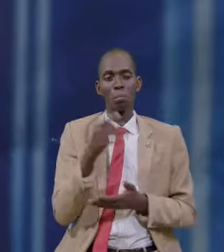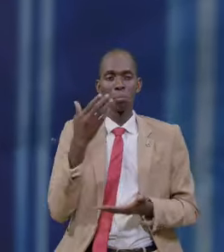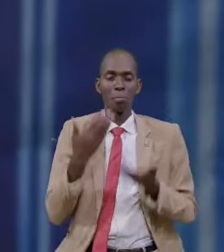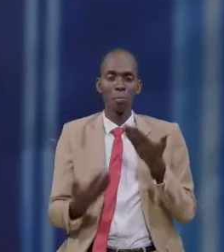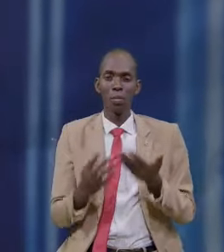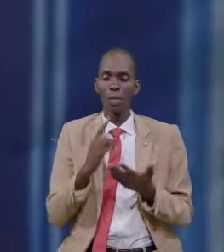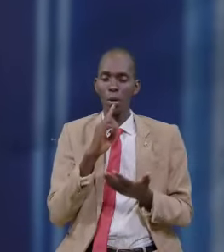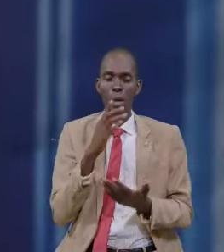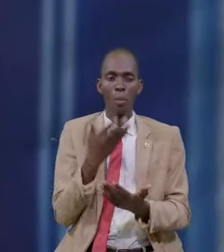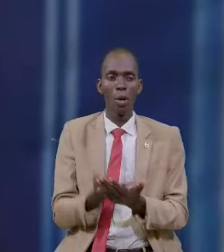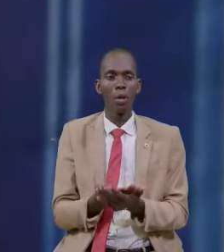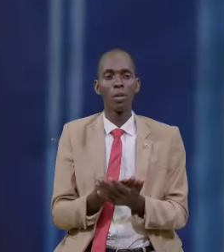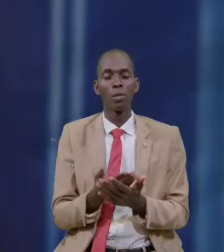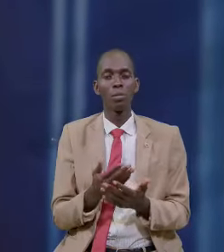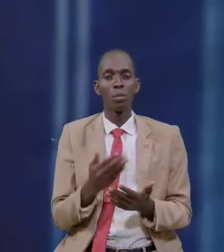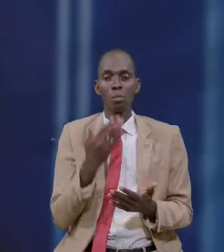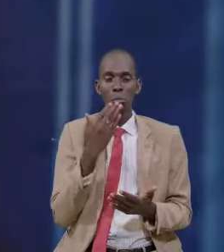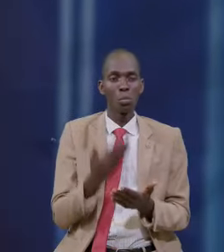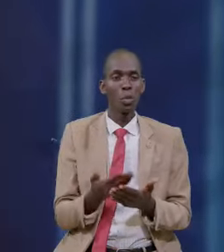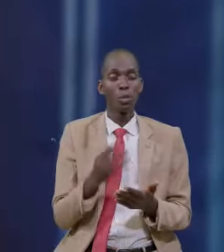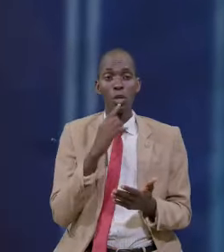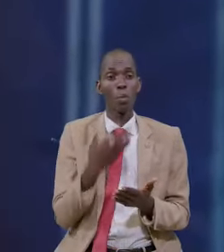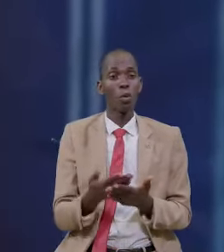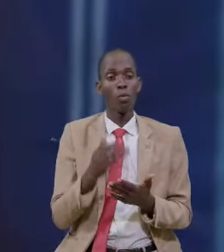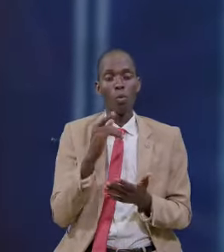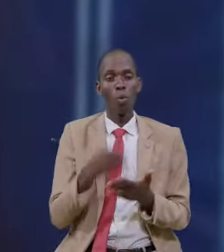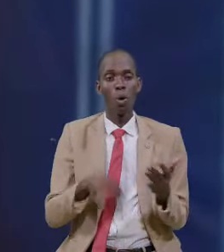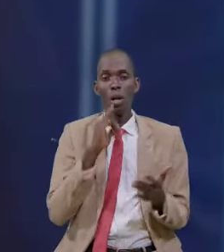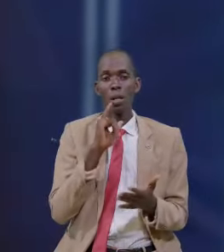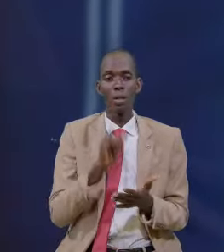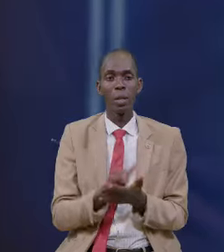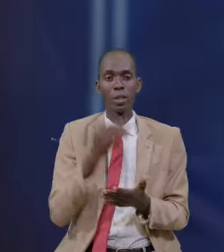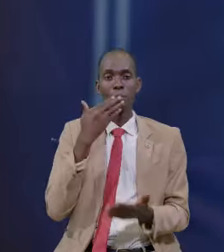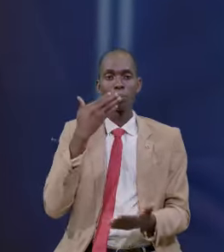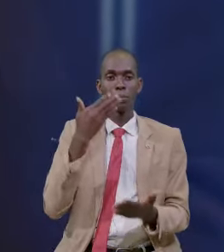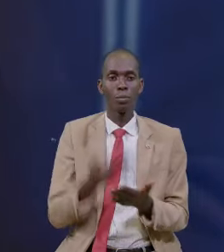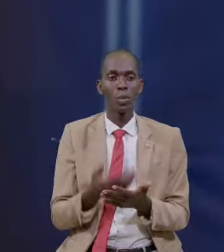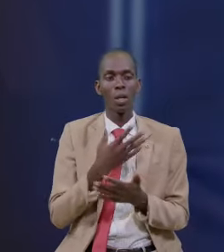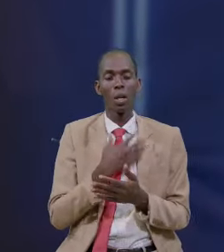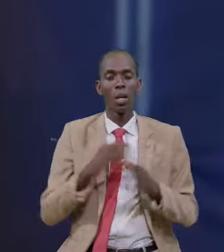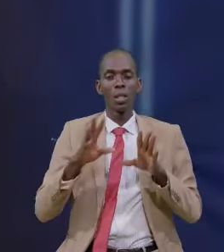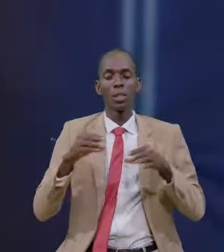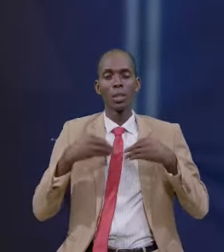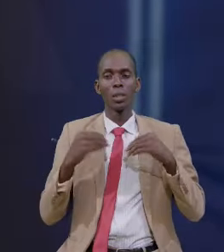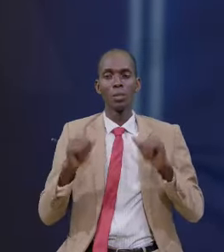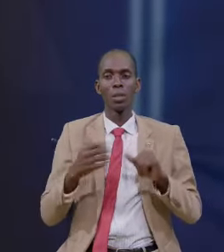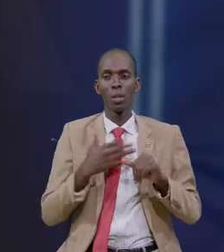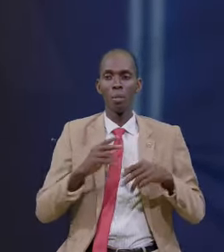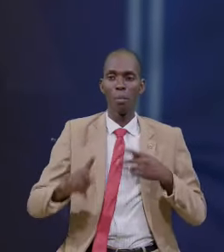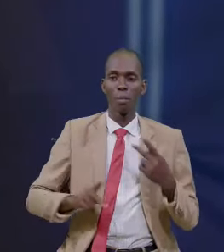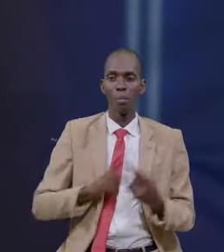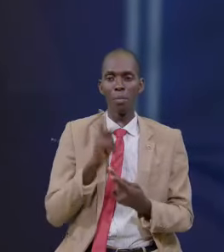prove what is that good and acceptable, perfect will